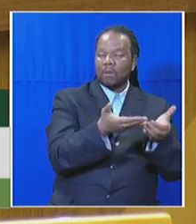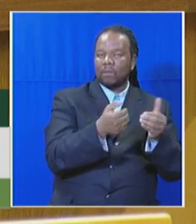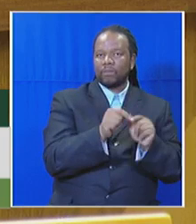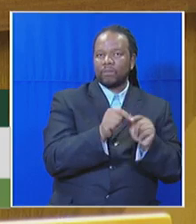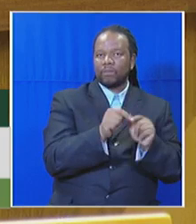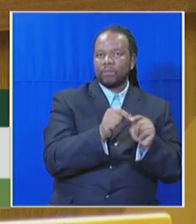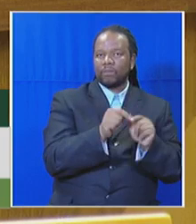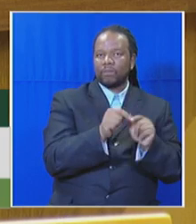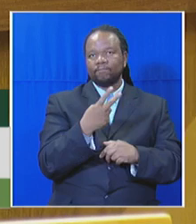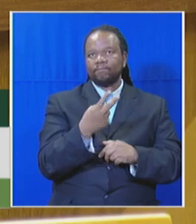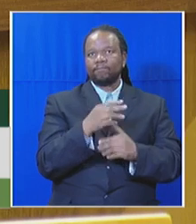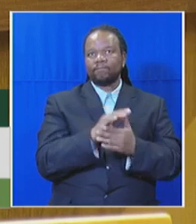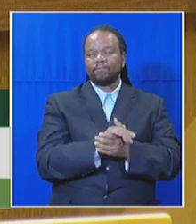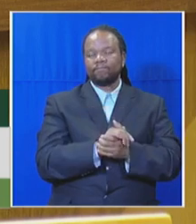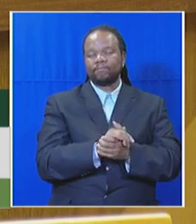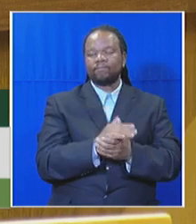Two leading